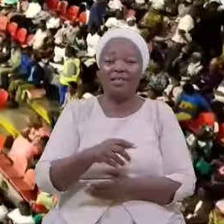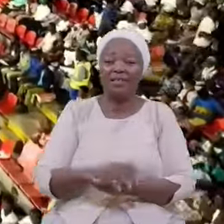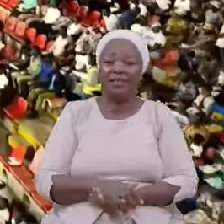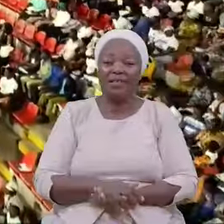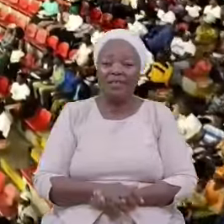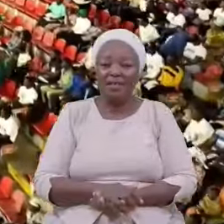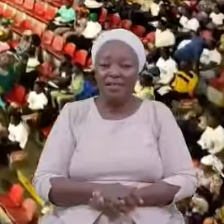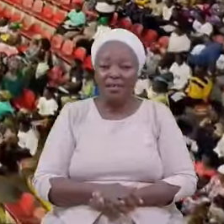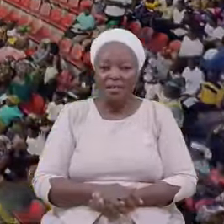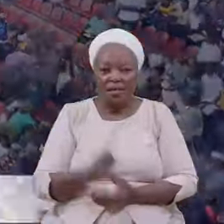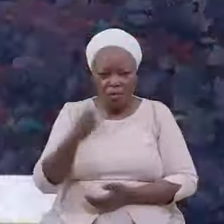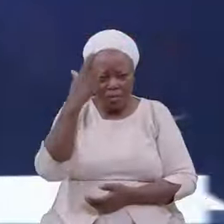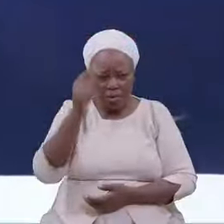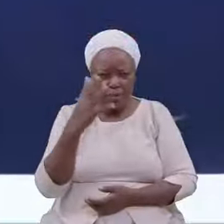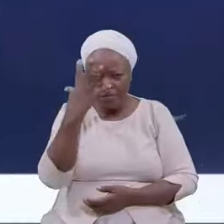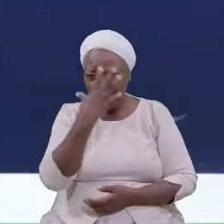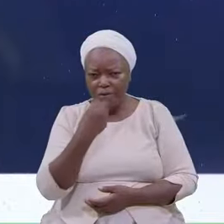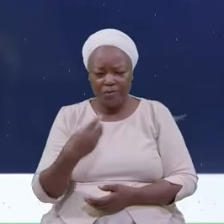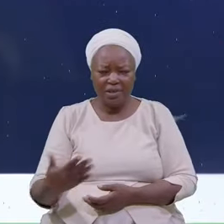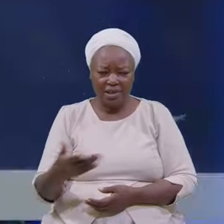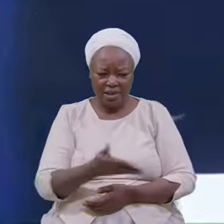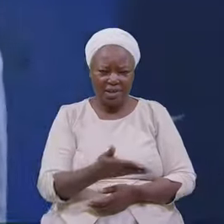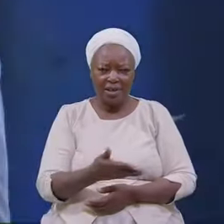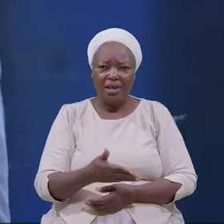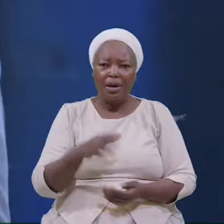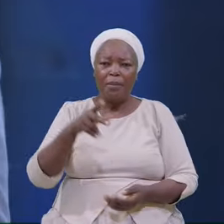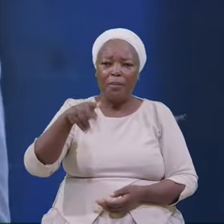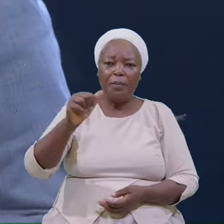You know the beautiful thing here, Paul.